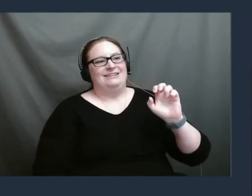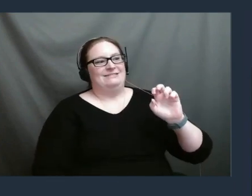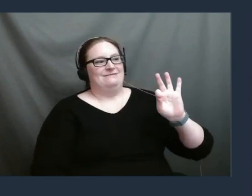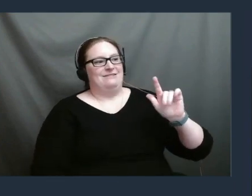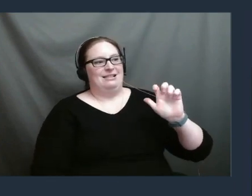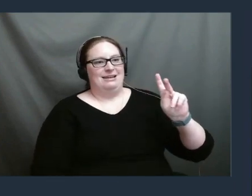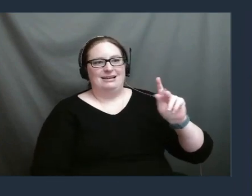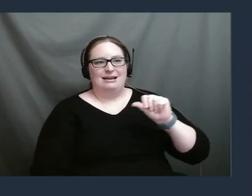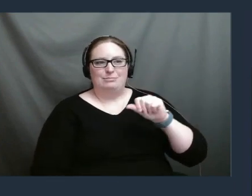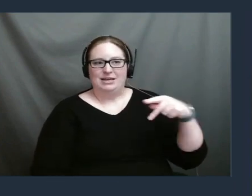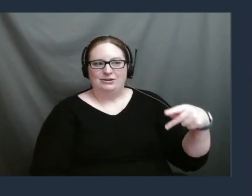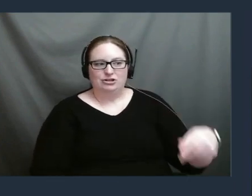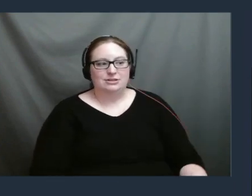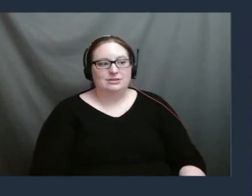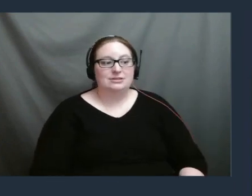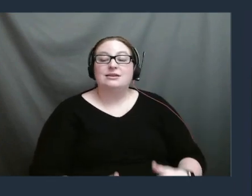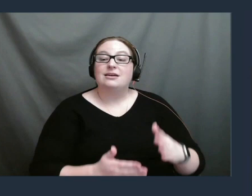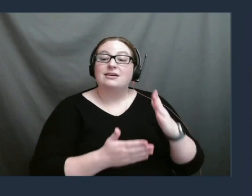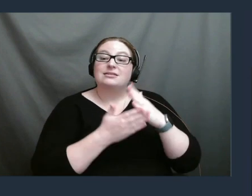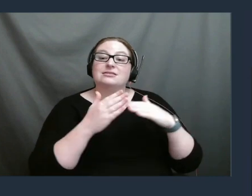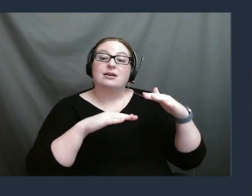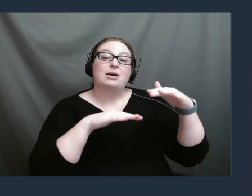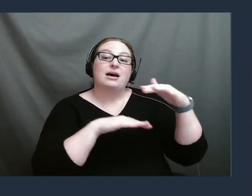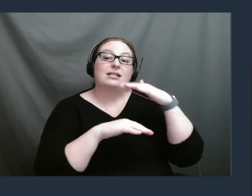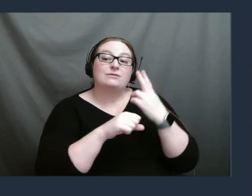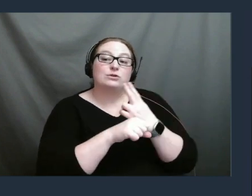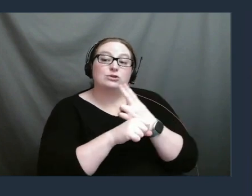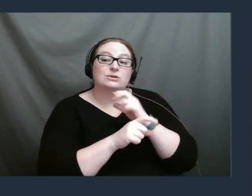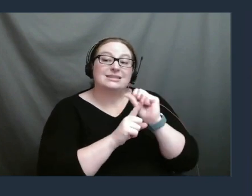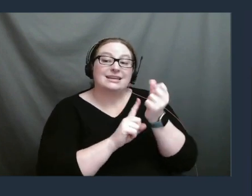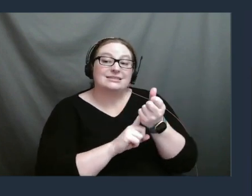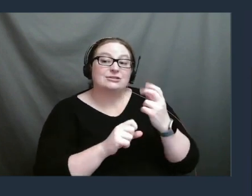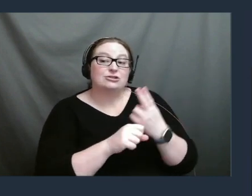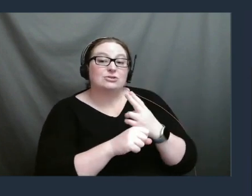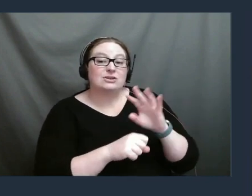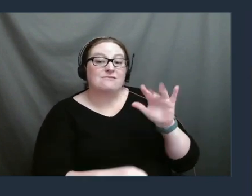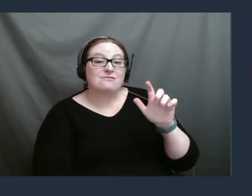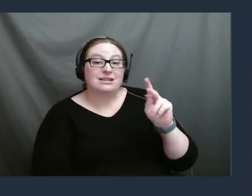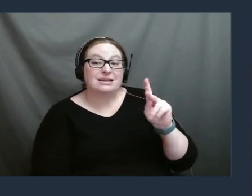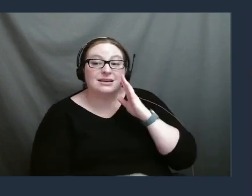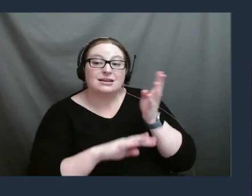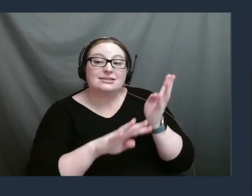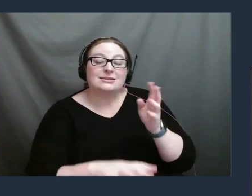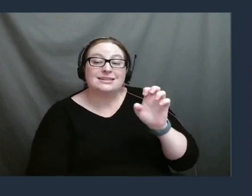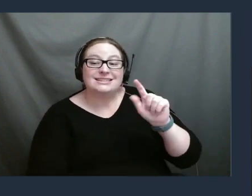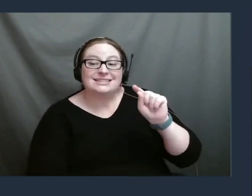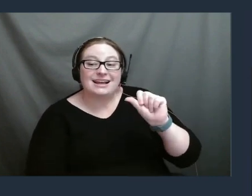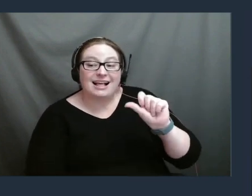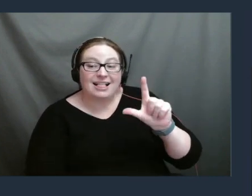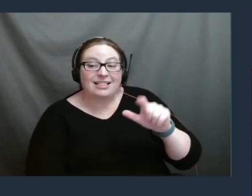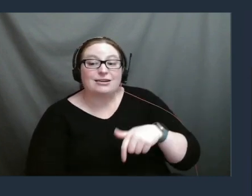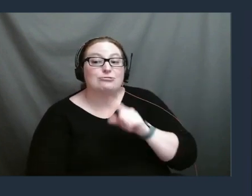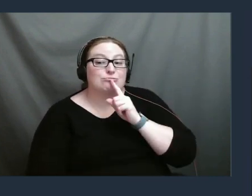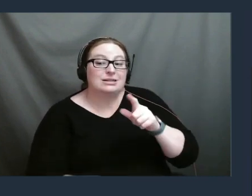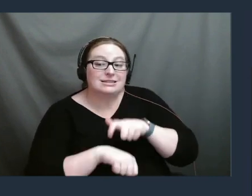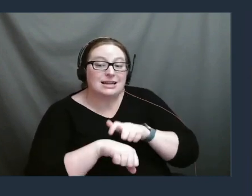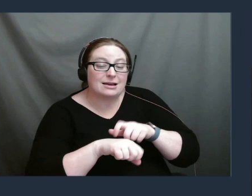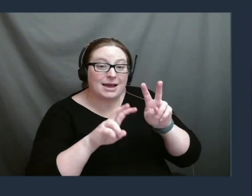Some of the high-level use cases in stream processing using Apache Flink include streaming ETL, real-time analytics, and stateful event